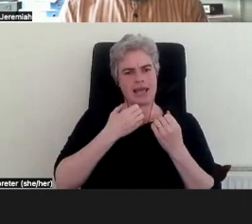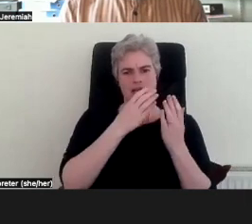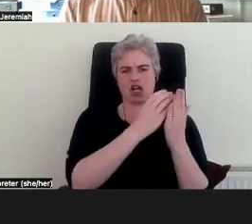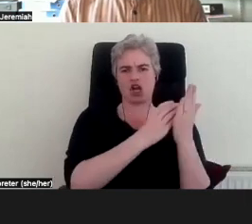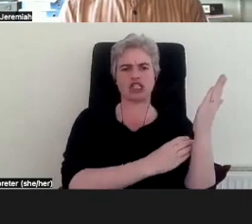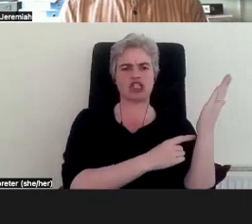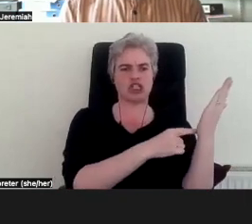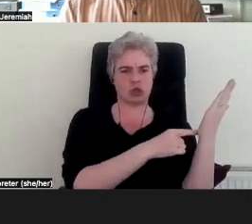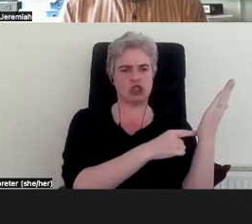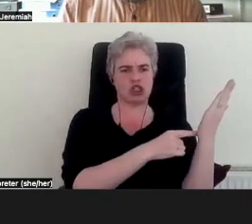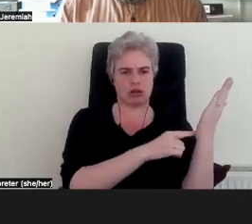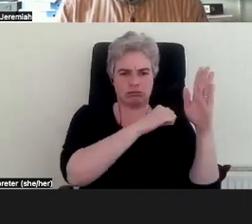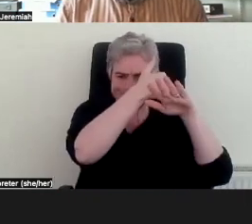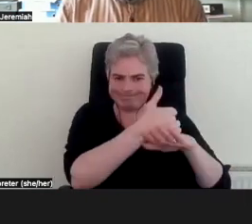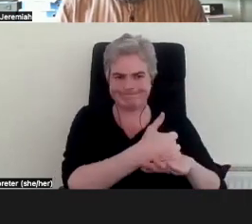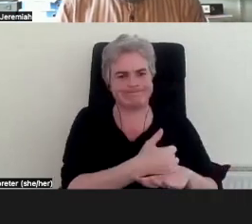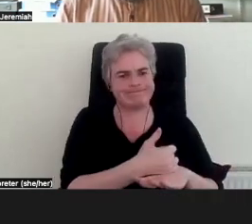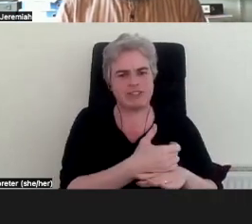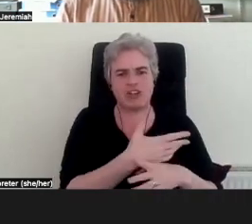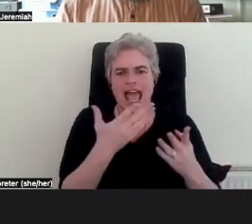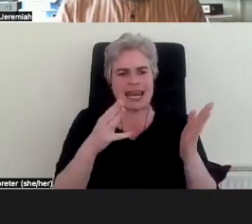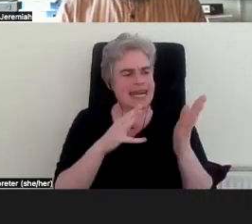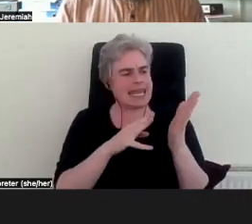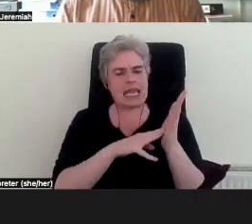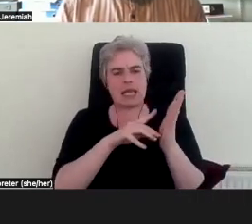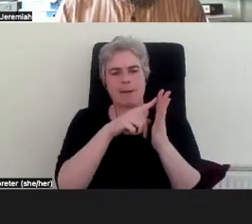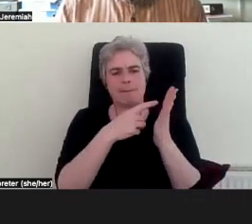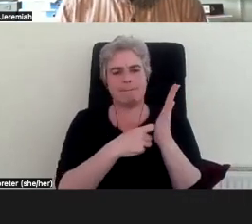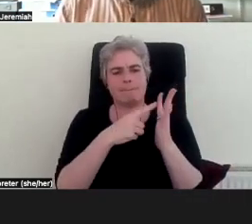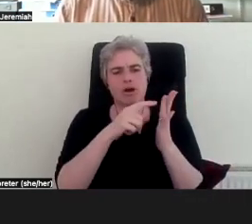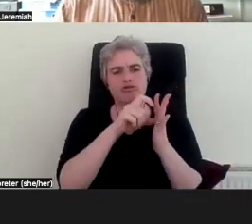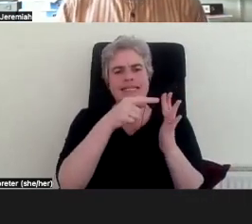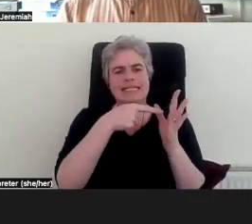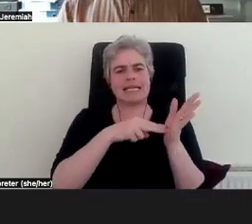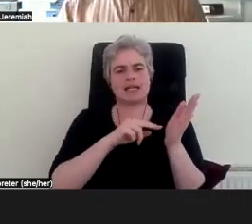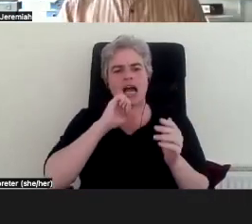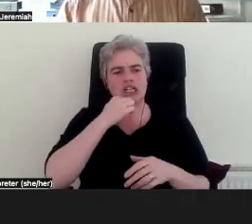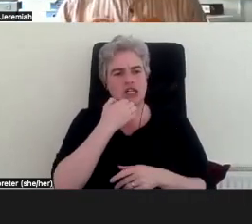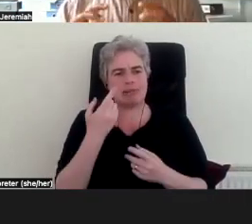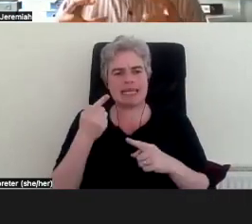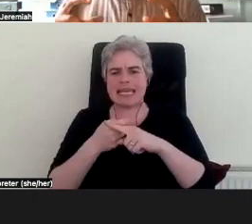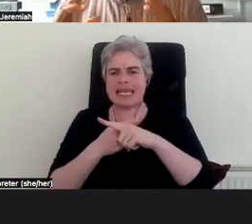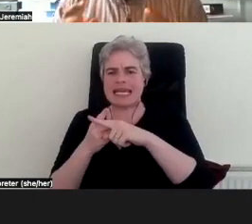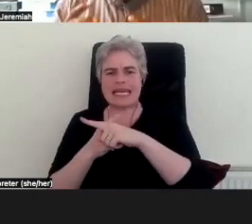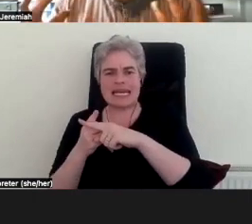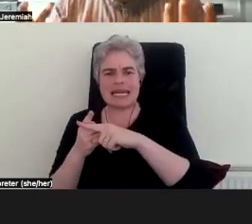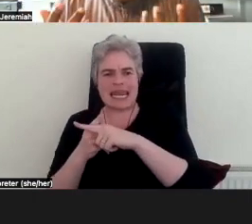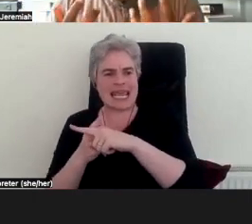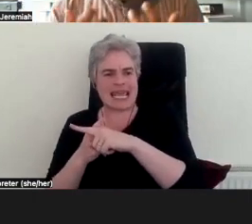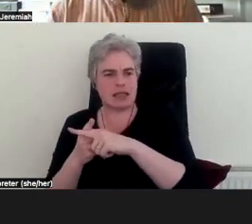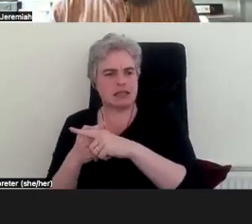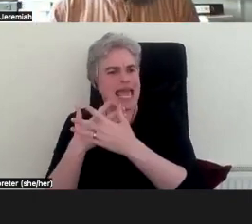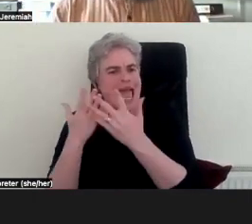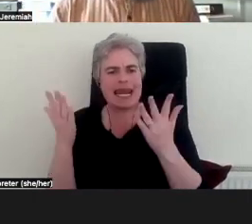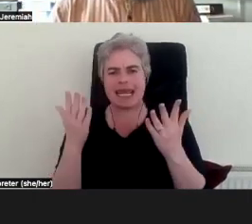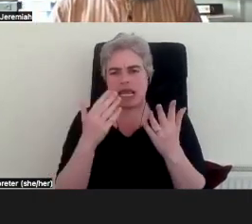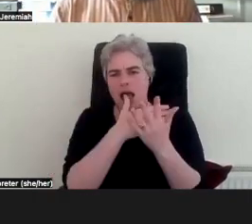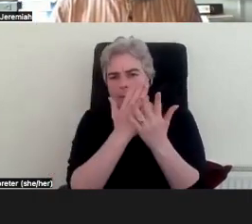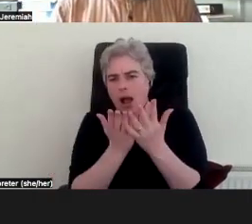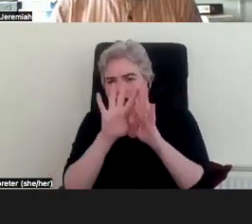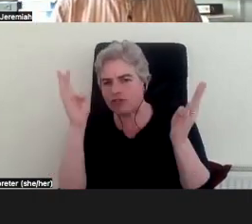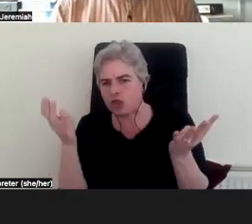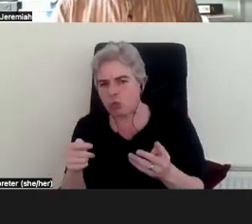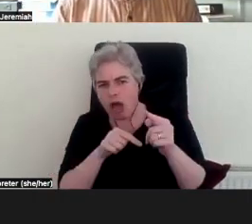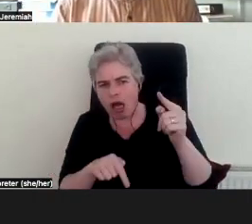constelled for any meridian, and I shall be in any part of the world. Why this framing is very